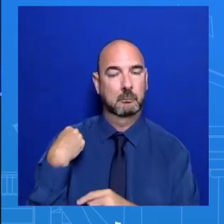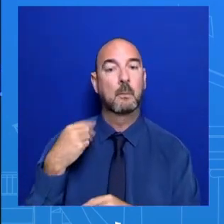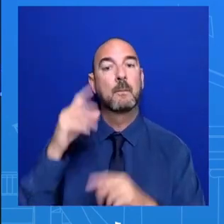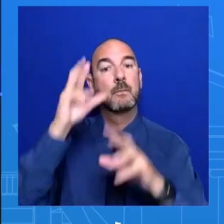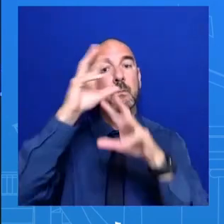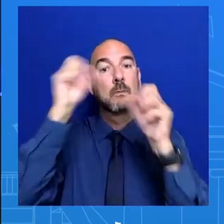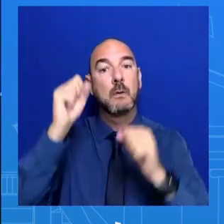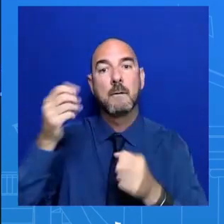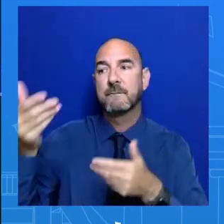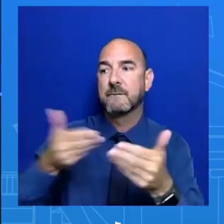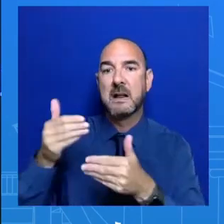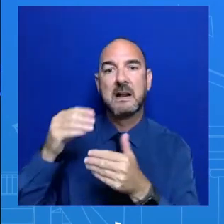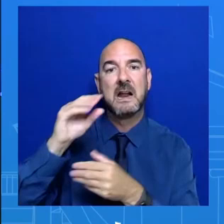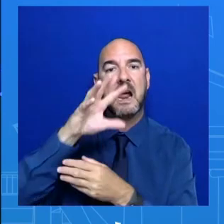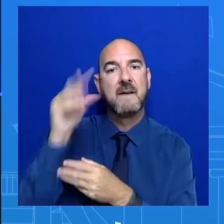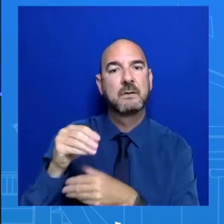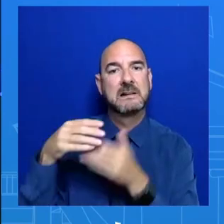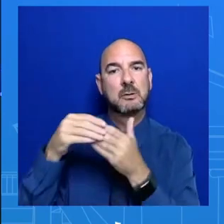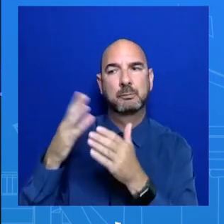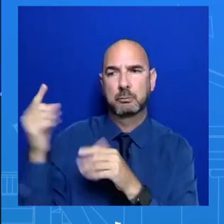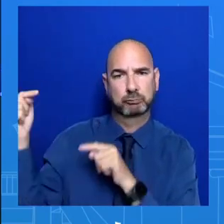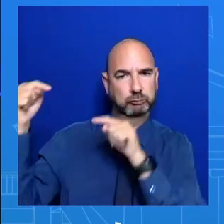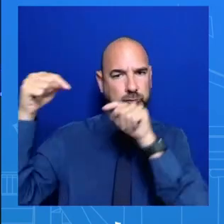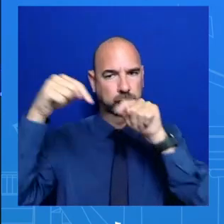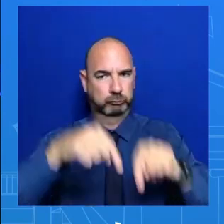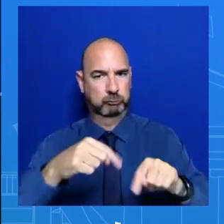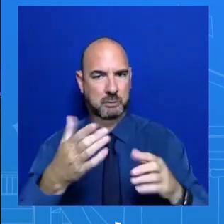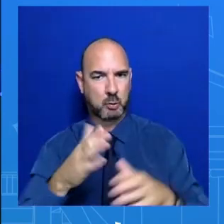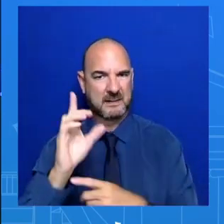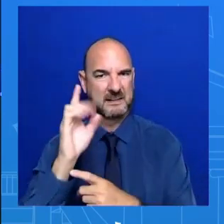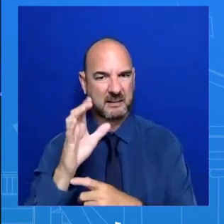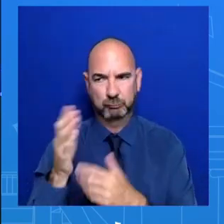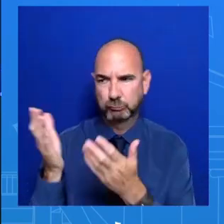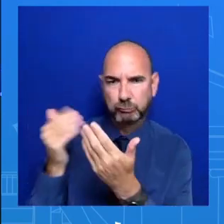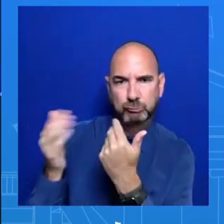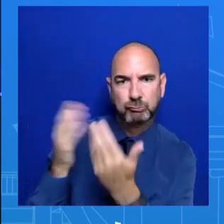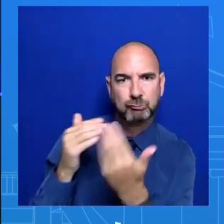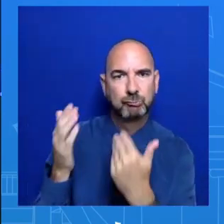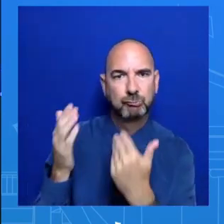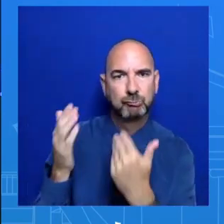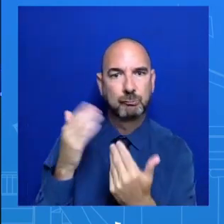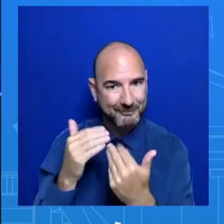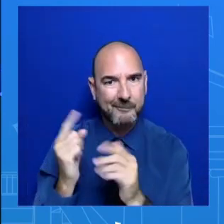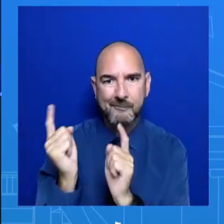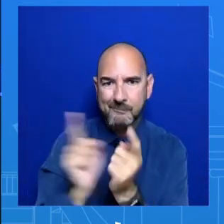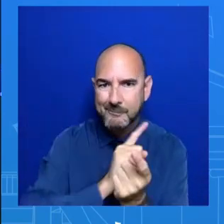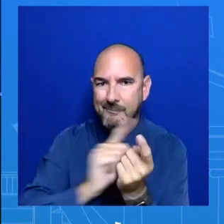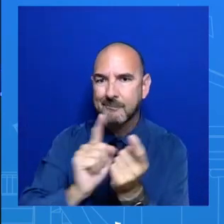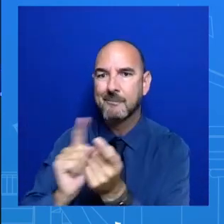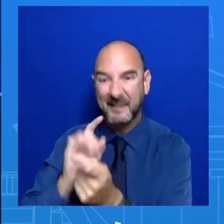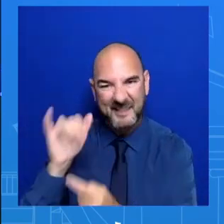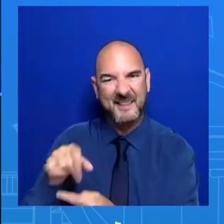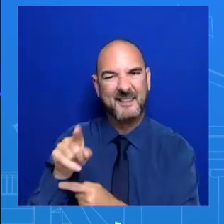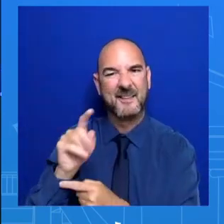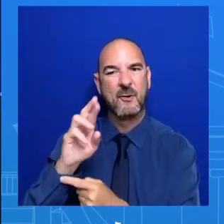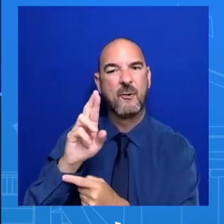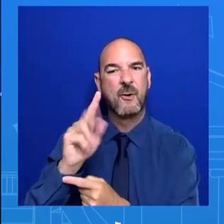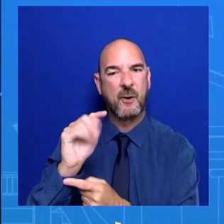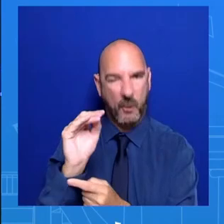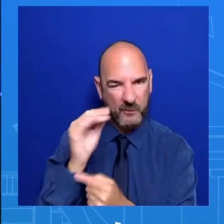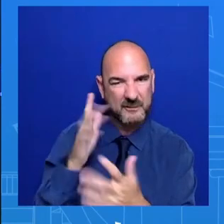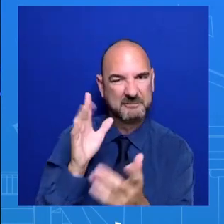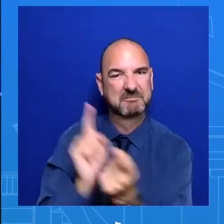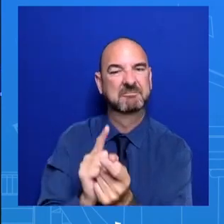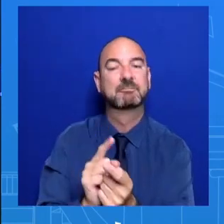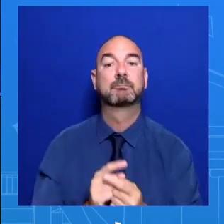Leaders Summit in Washington, D.C., where, in fact, he first met President Ruto. President Biden called for the African Union to be